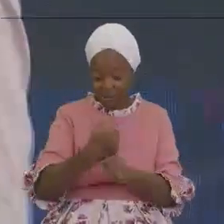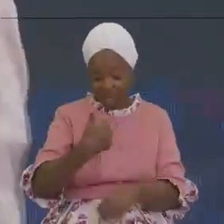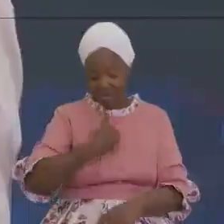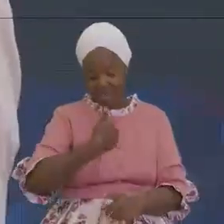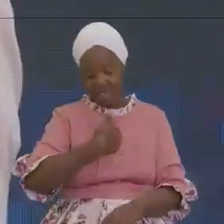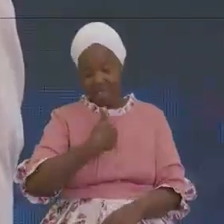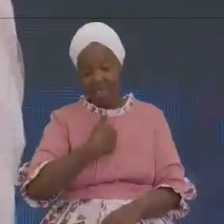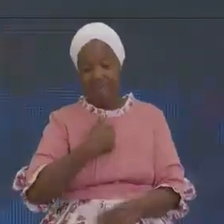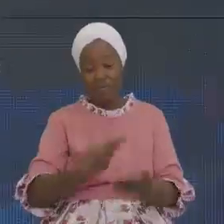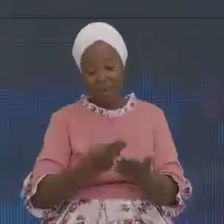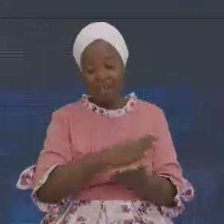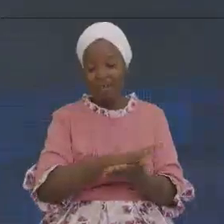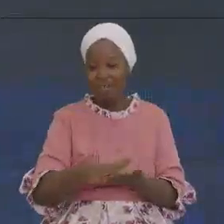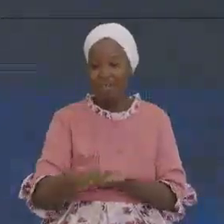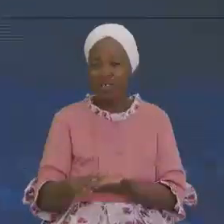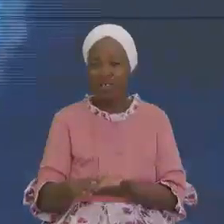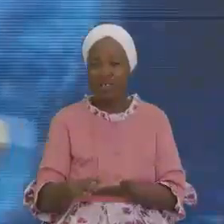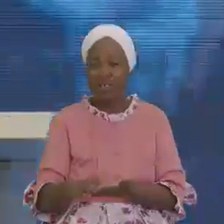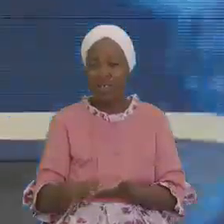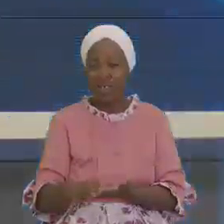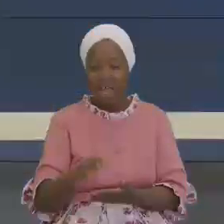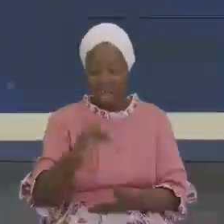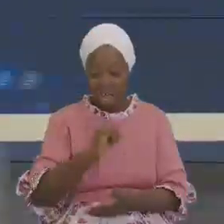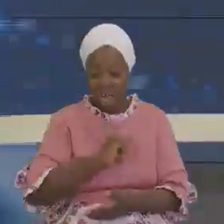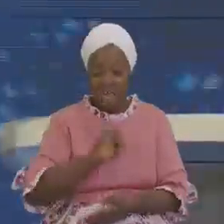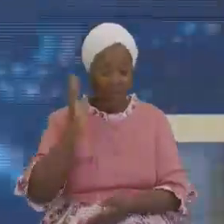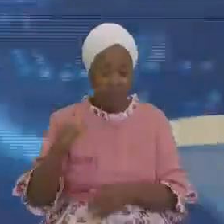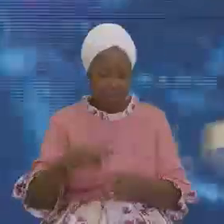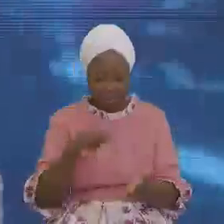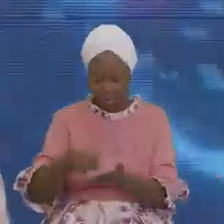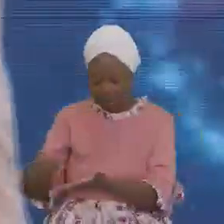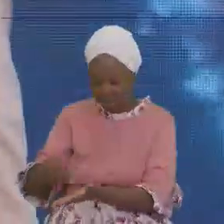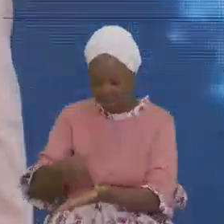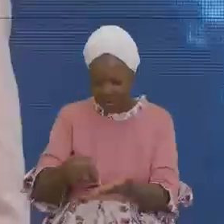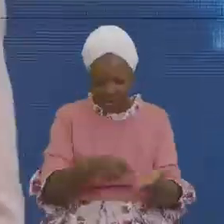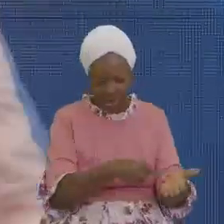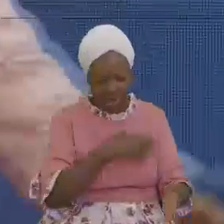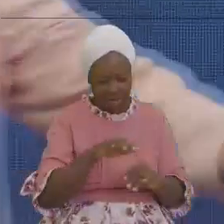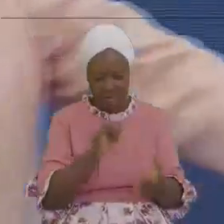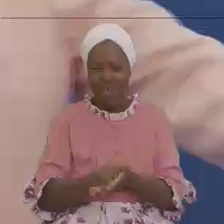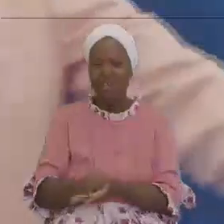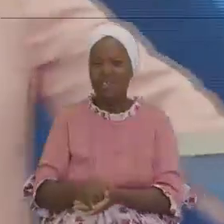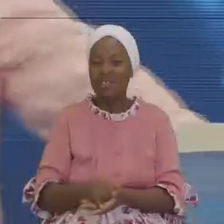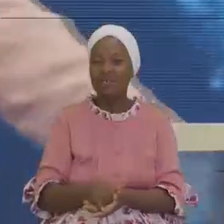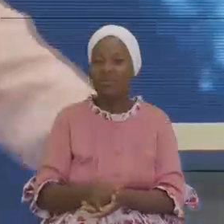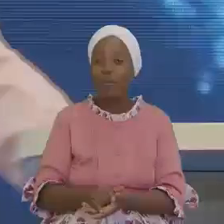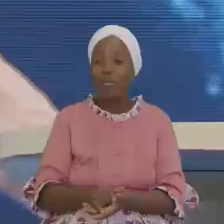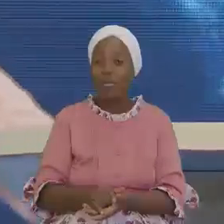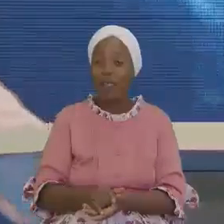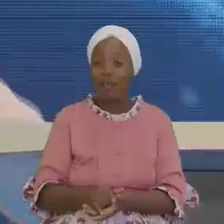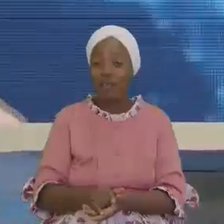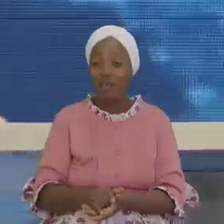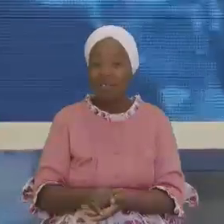righteous, I will do this and do this and do that, become a